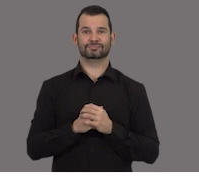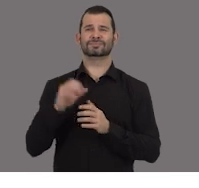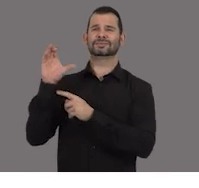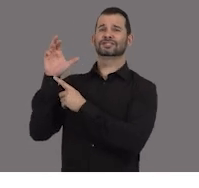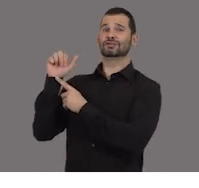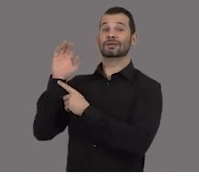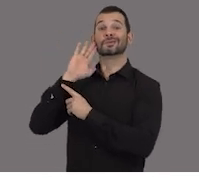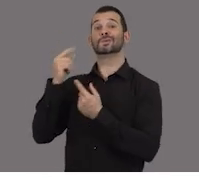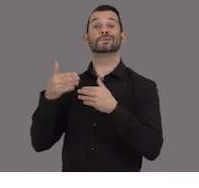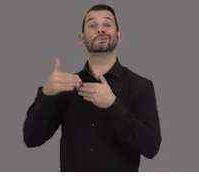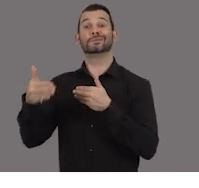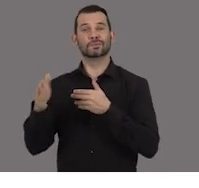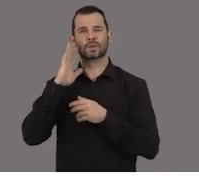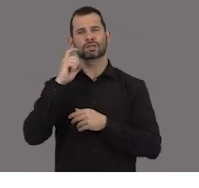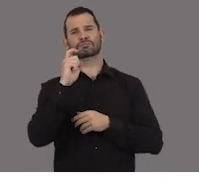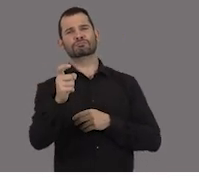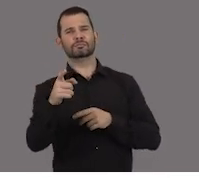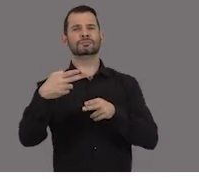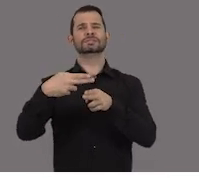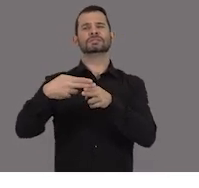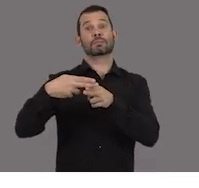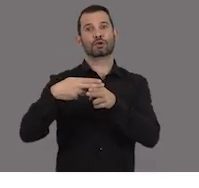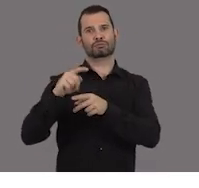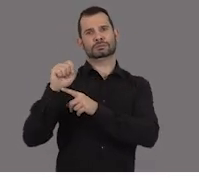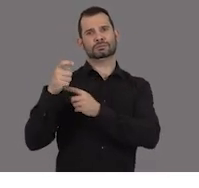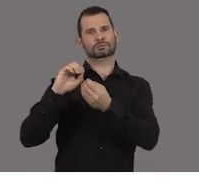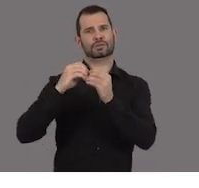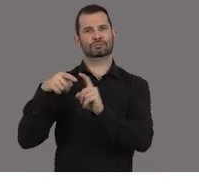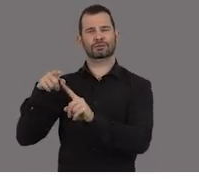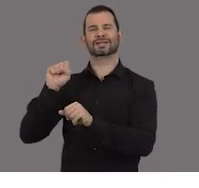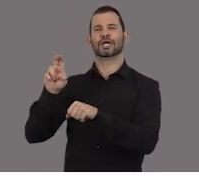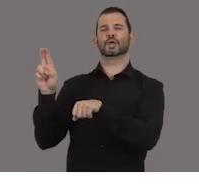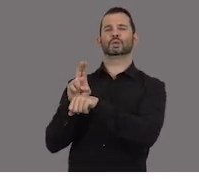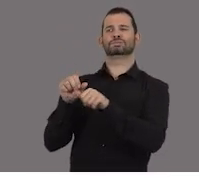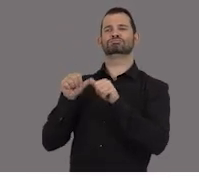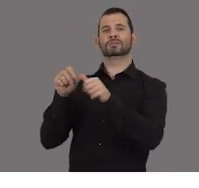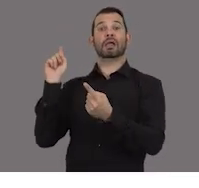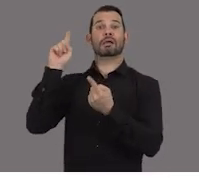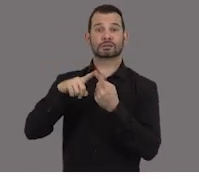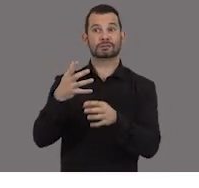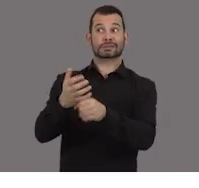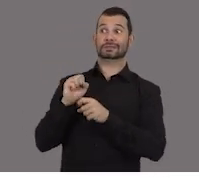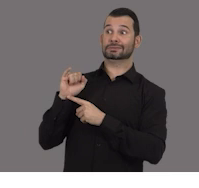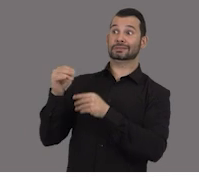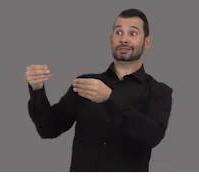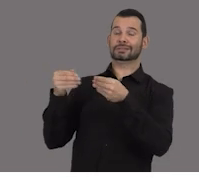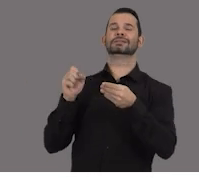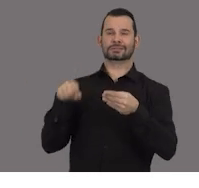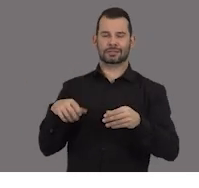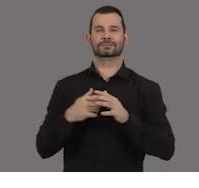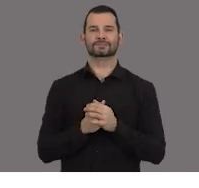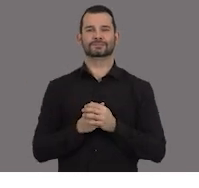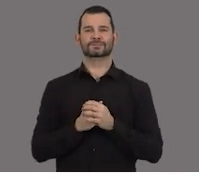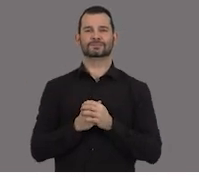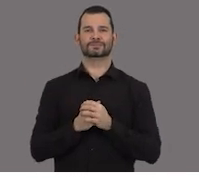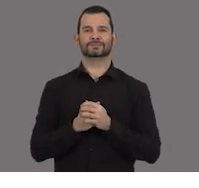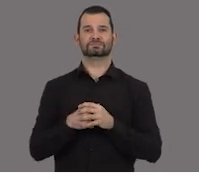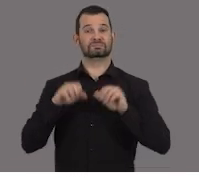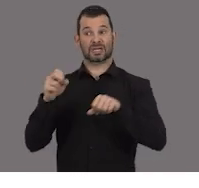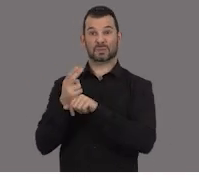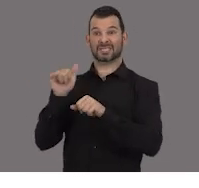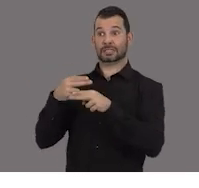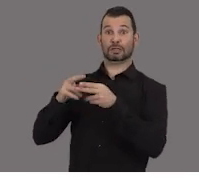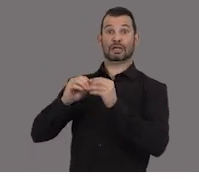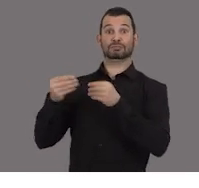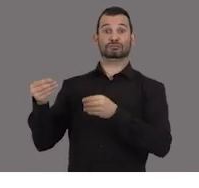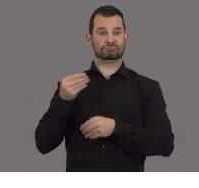temporary resident permit. The CRA will then give you a temporary tax number that you can use until you get your